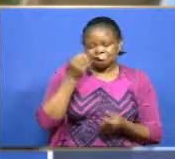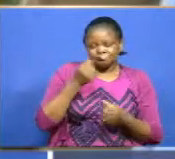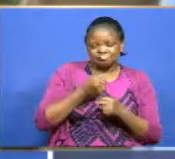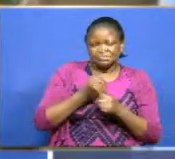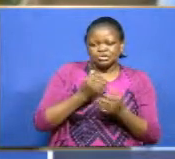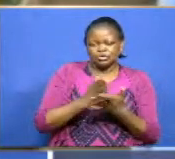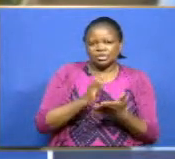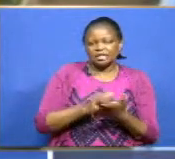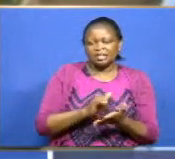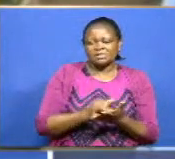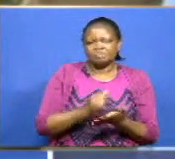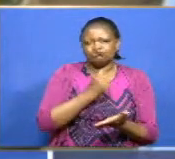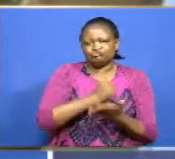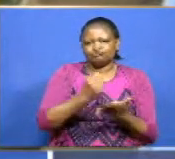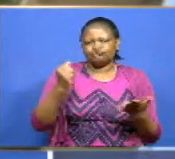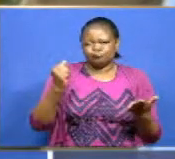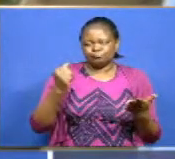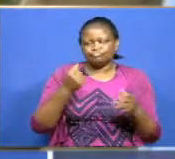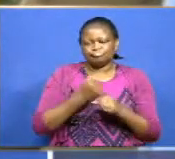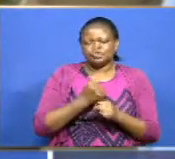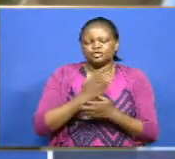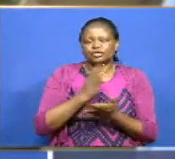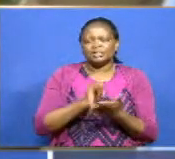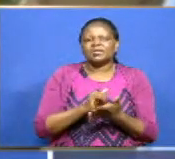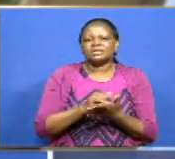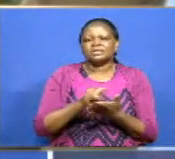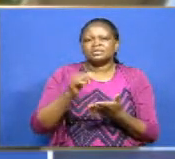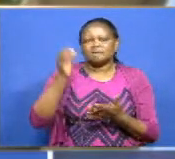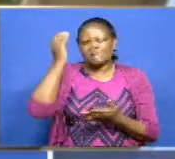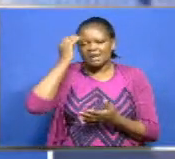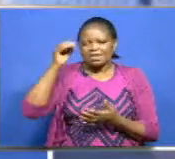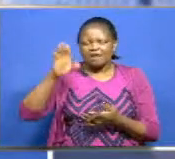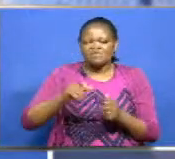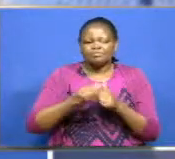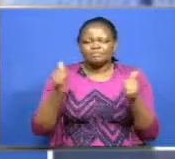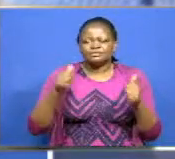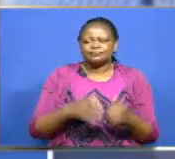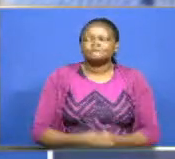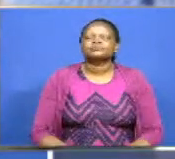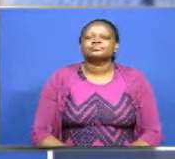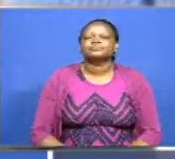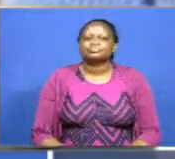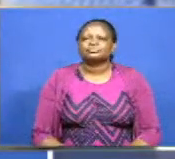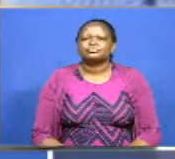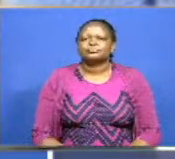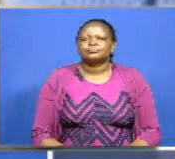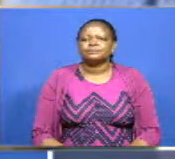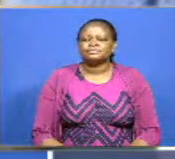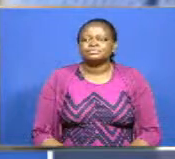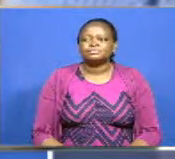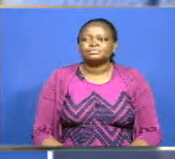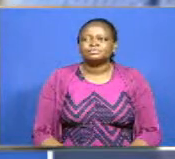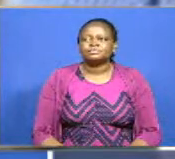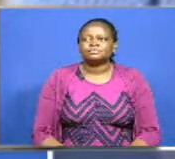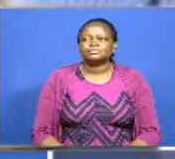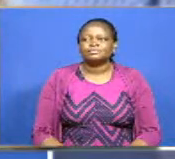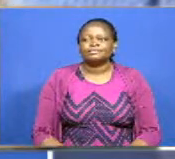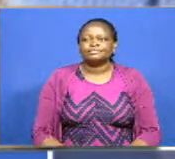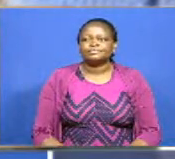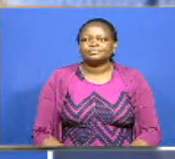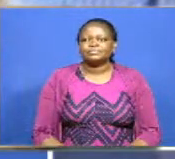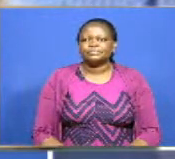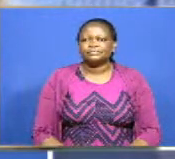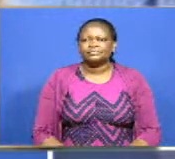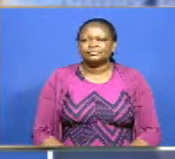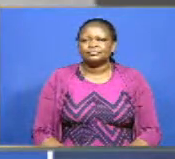they are deployed, to make sure that the learning environment is safe. Beatrice Getonyengetich, Darubini, your Channel